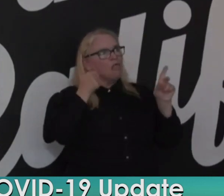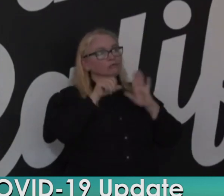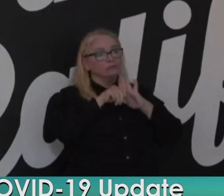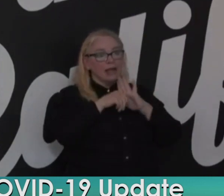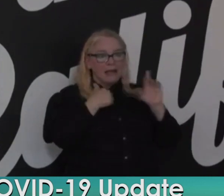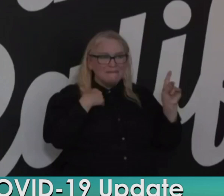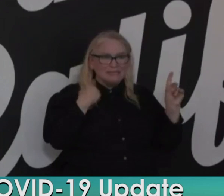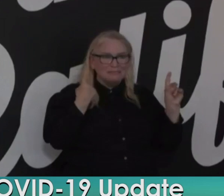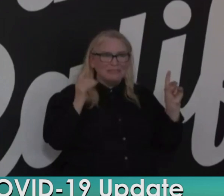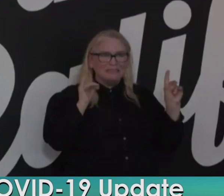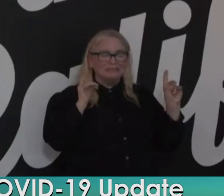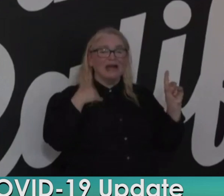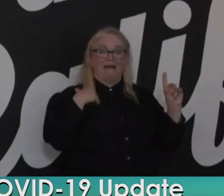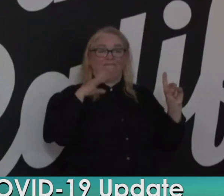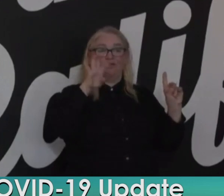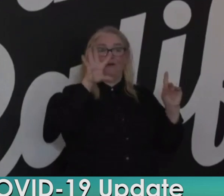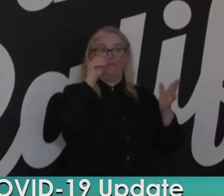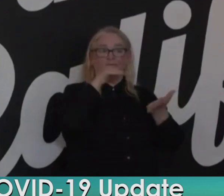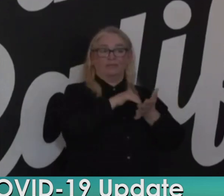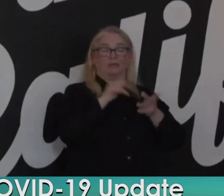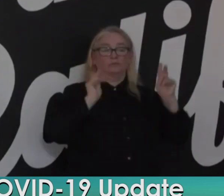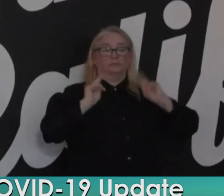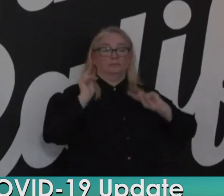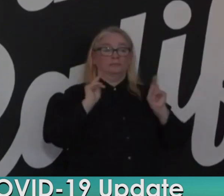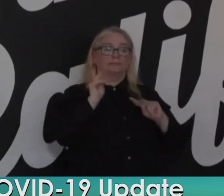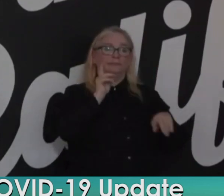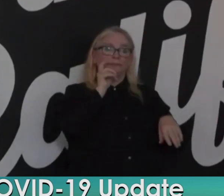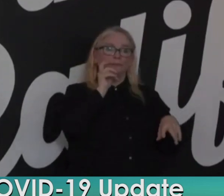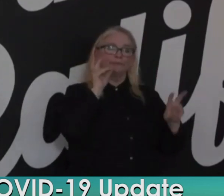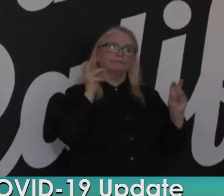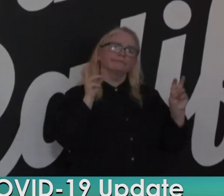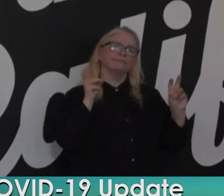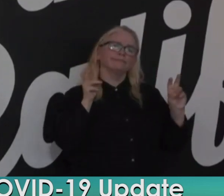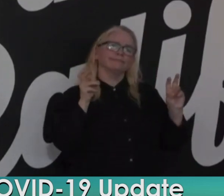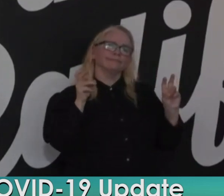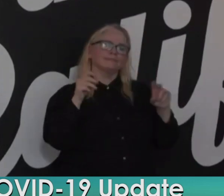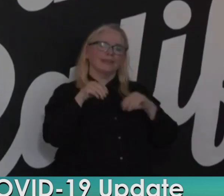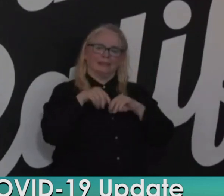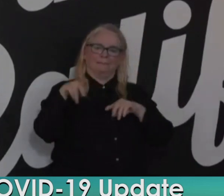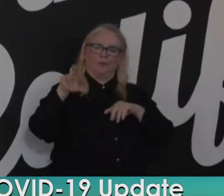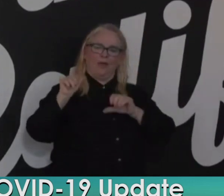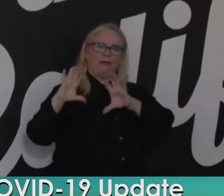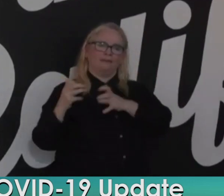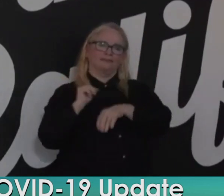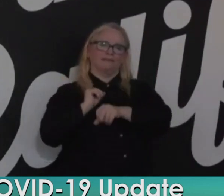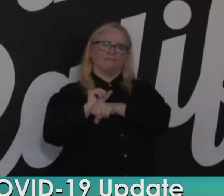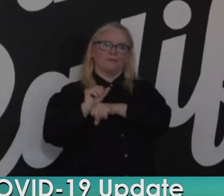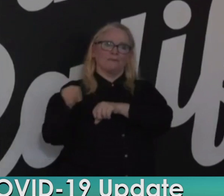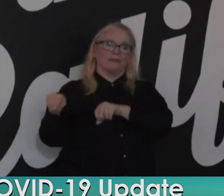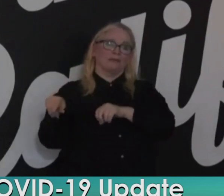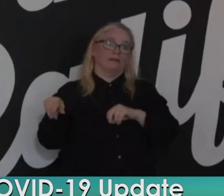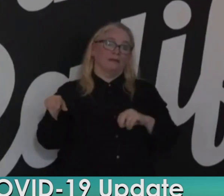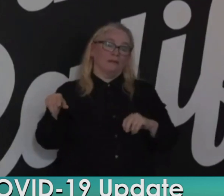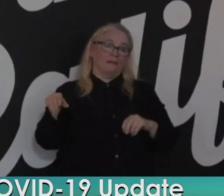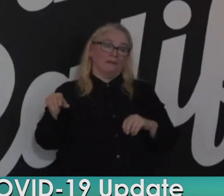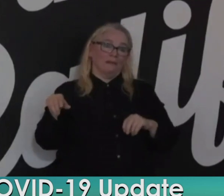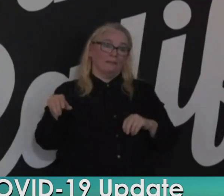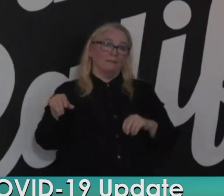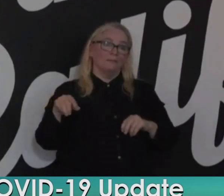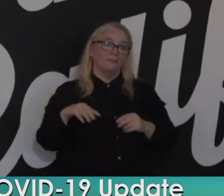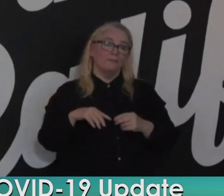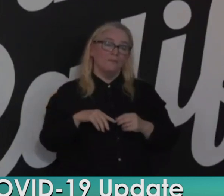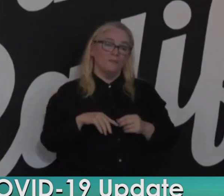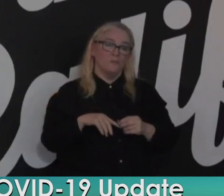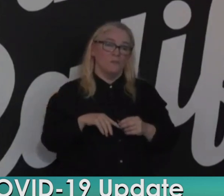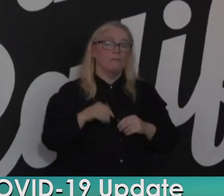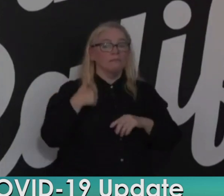the queue of those 4.1 million people that are in the PUA category. We were able to get checks out, $767. That's